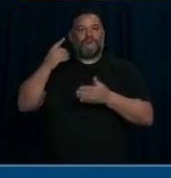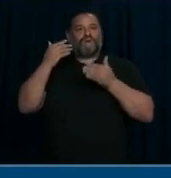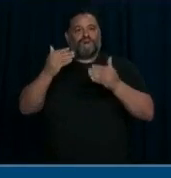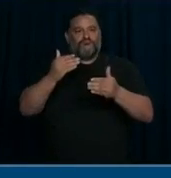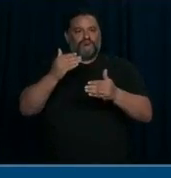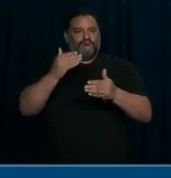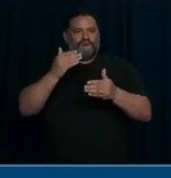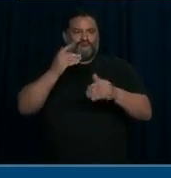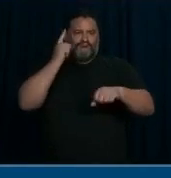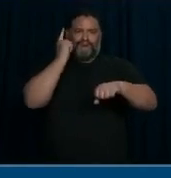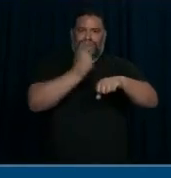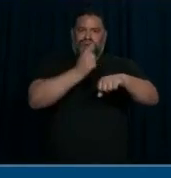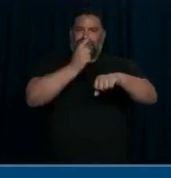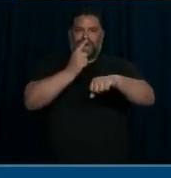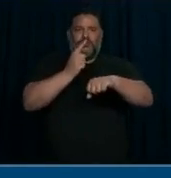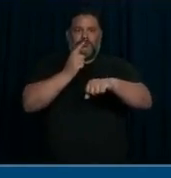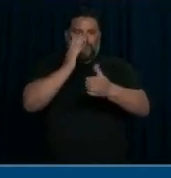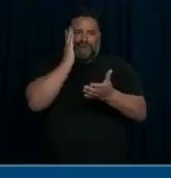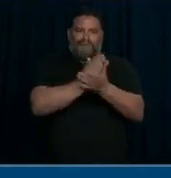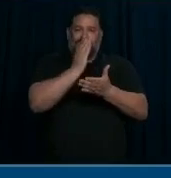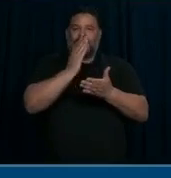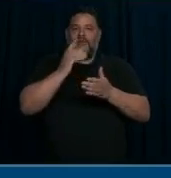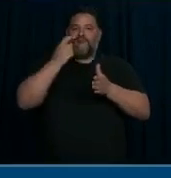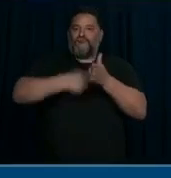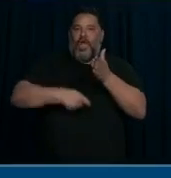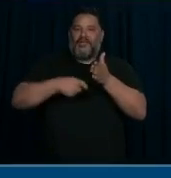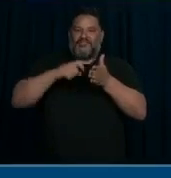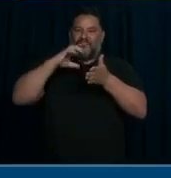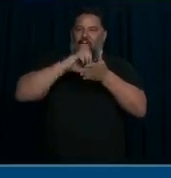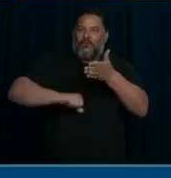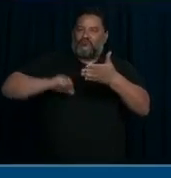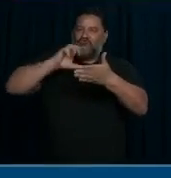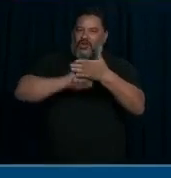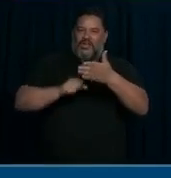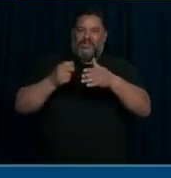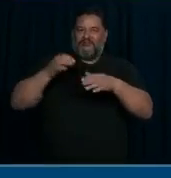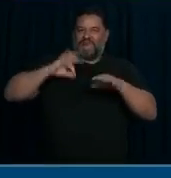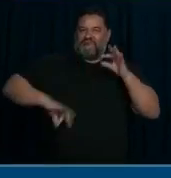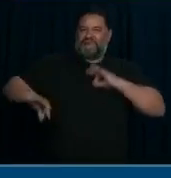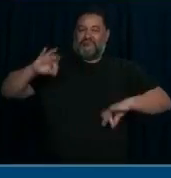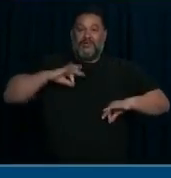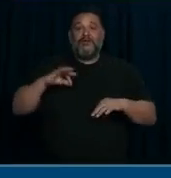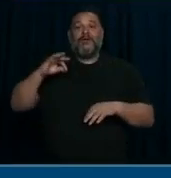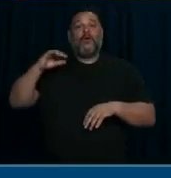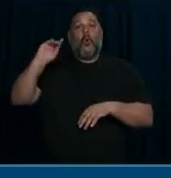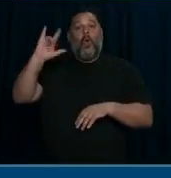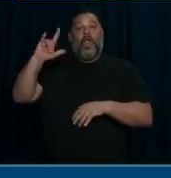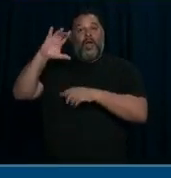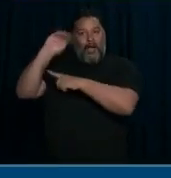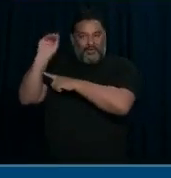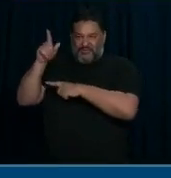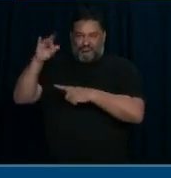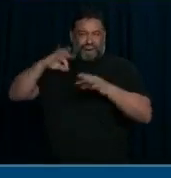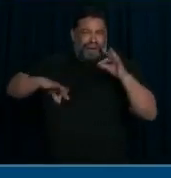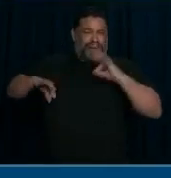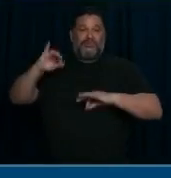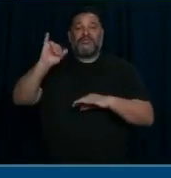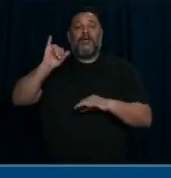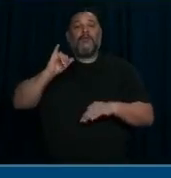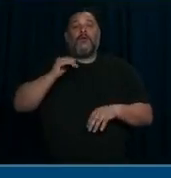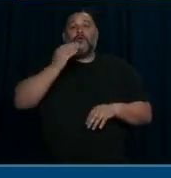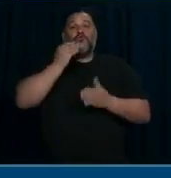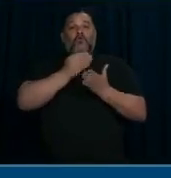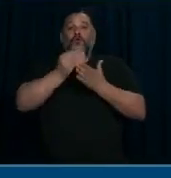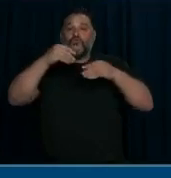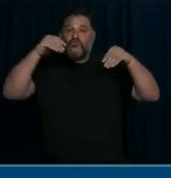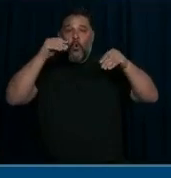crack down on price gouging. While the big oil companies have made record profits, he did the same thing with the grocery store aisle. So we